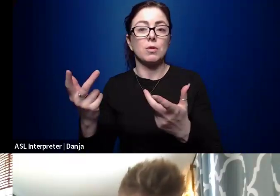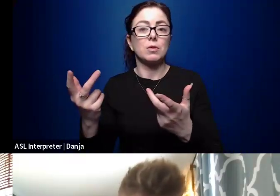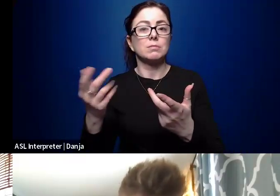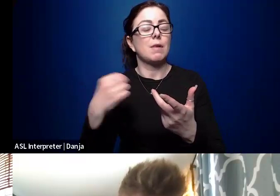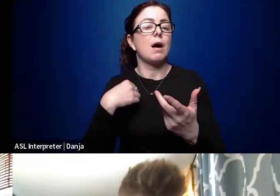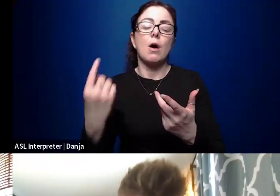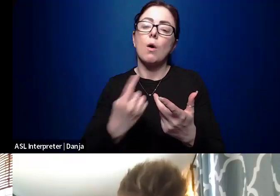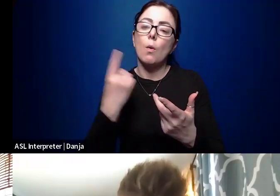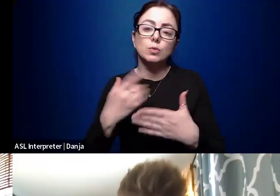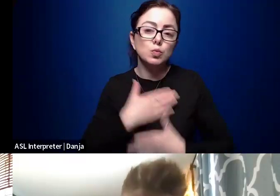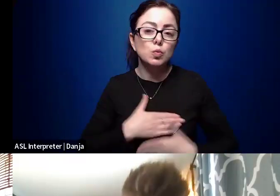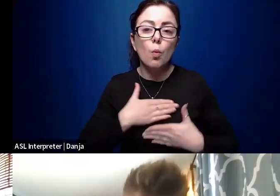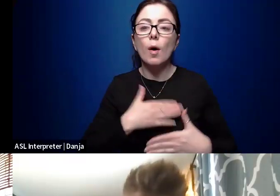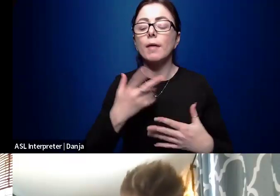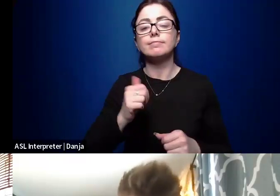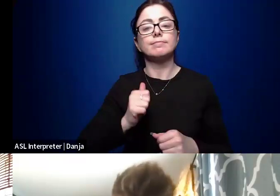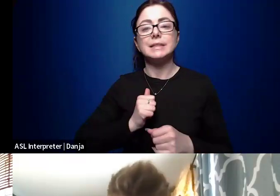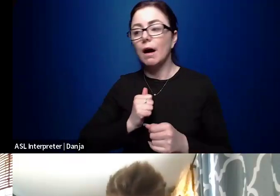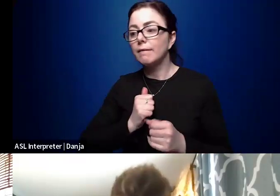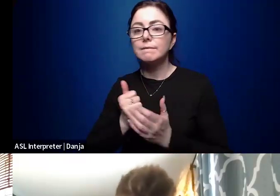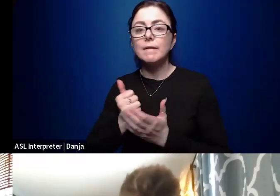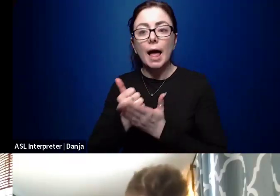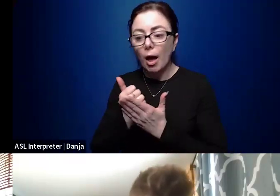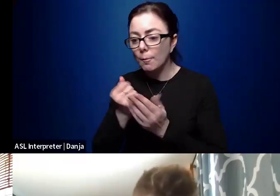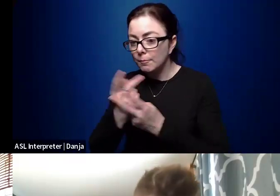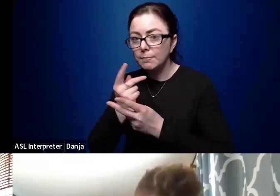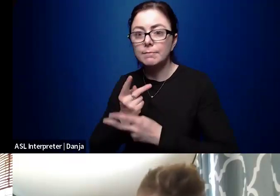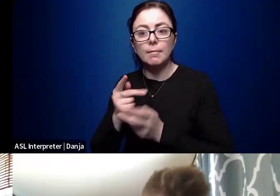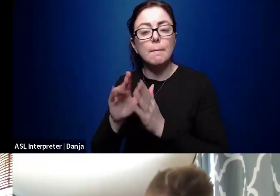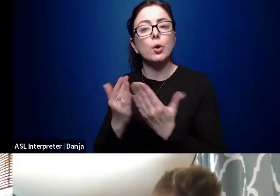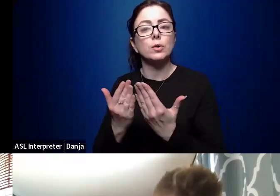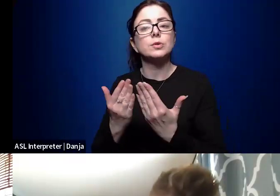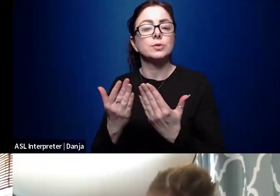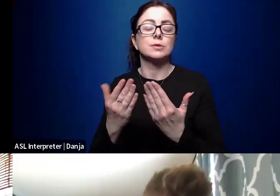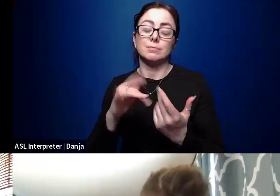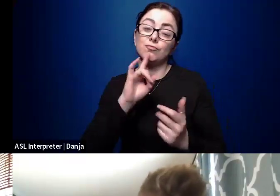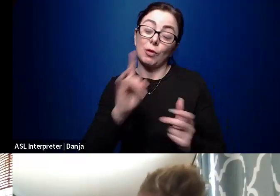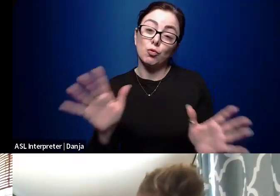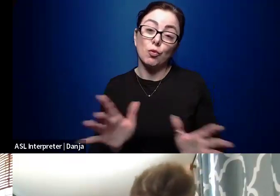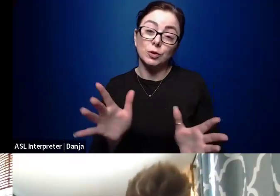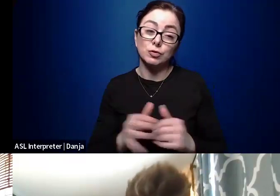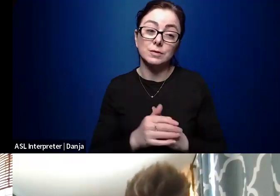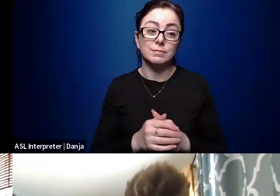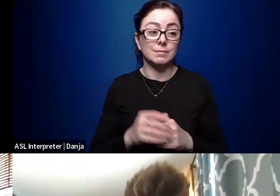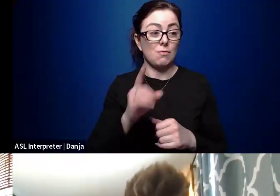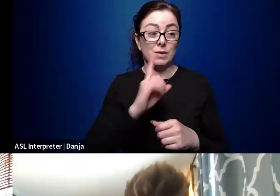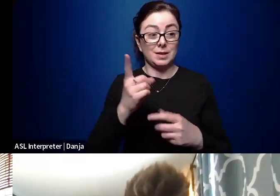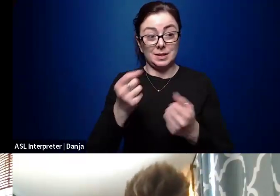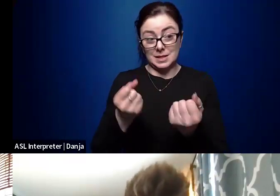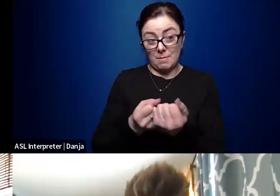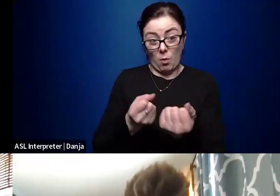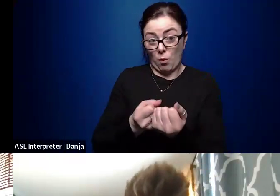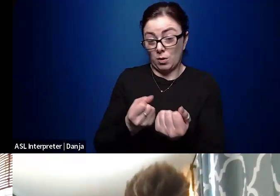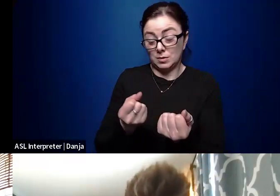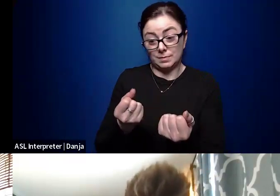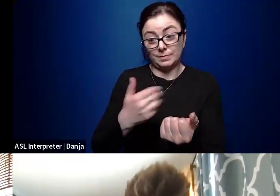like self-help books and just like different things that are encouraging. And then really the support, honestly,